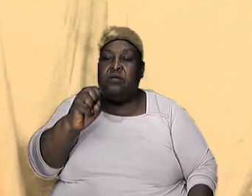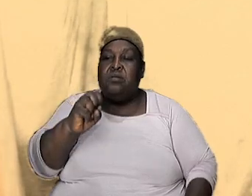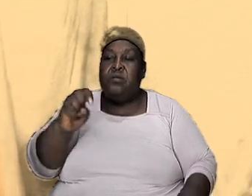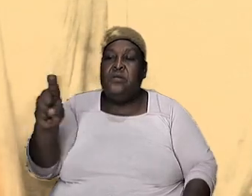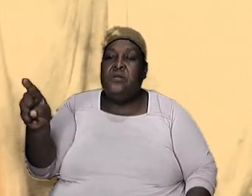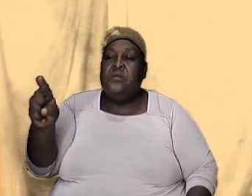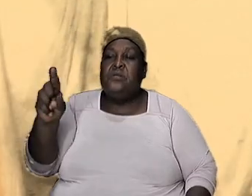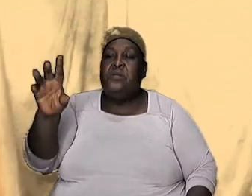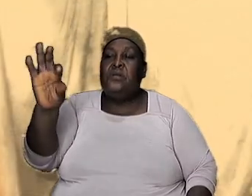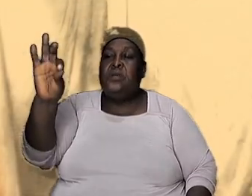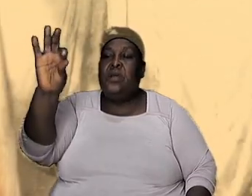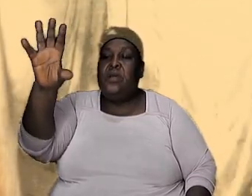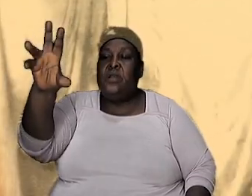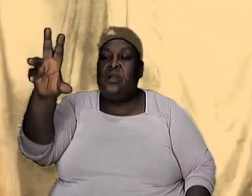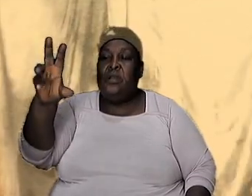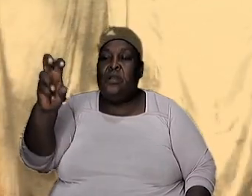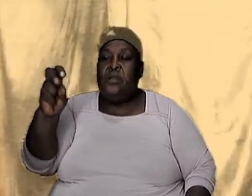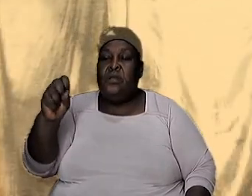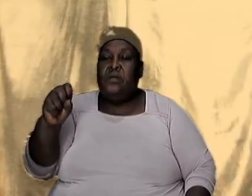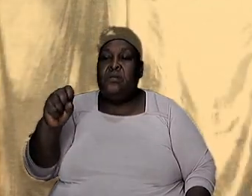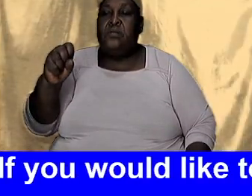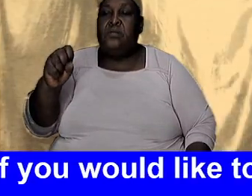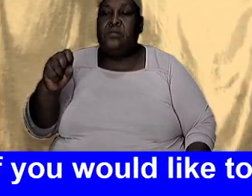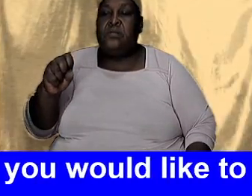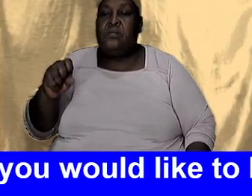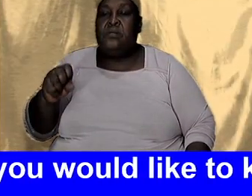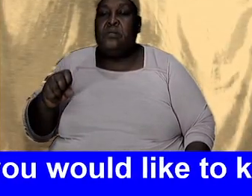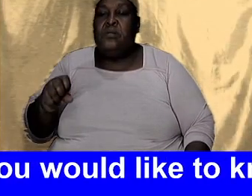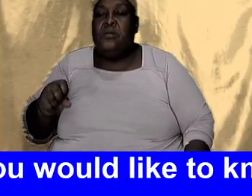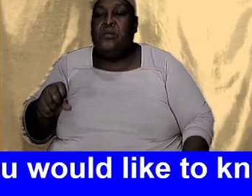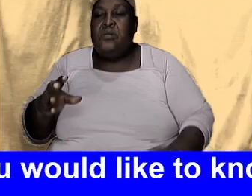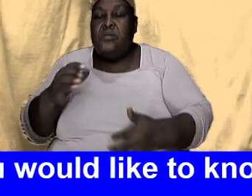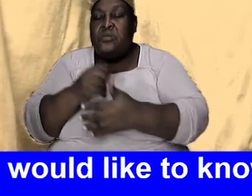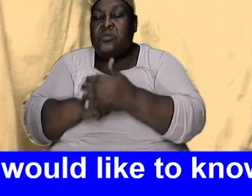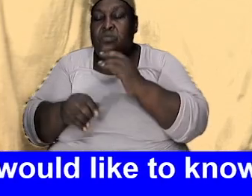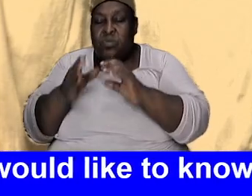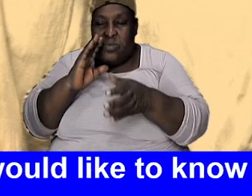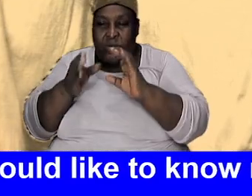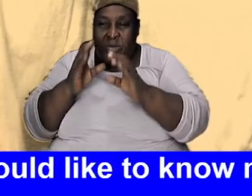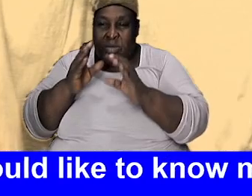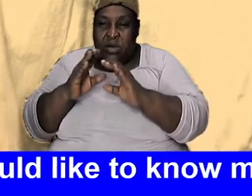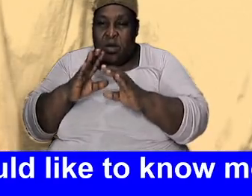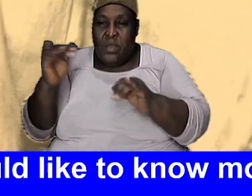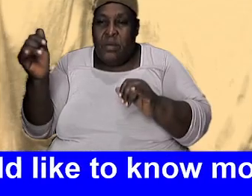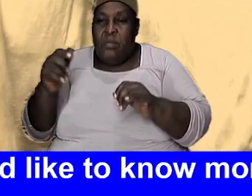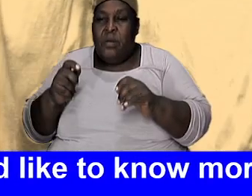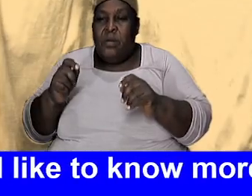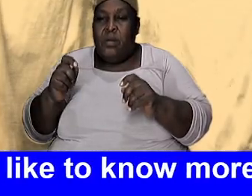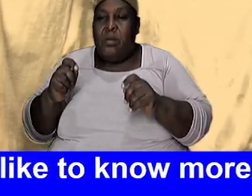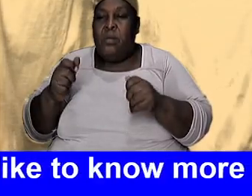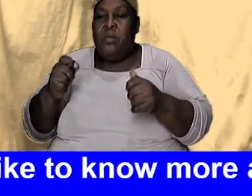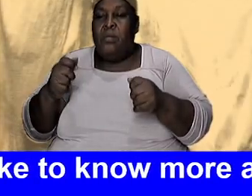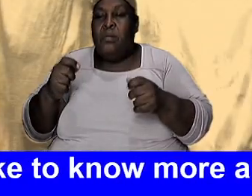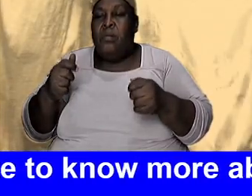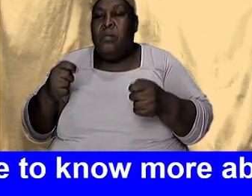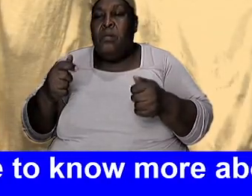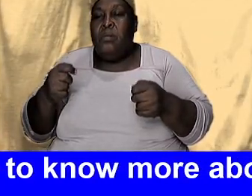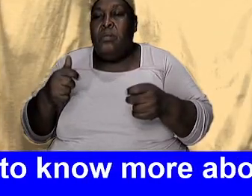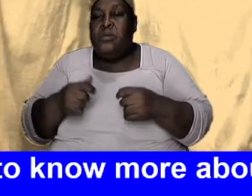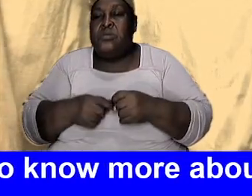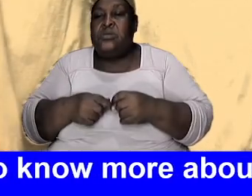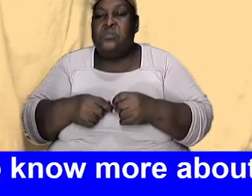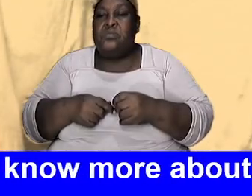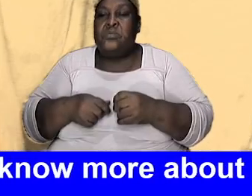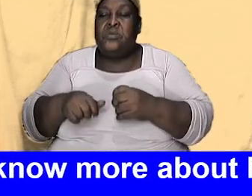9:30. Amen. And I assume there's going to be some communication via WhatsApp, social media, in relation to